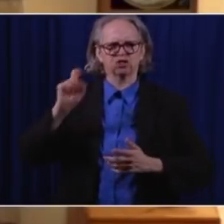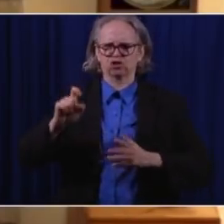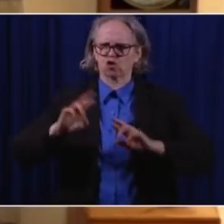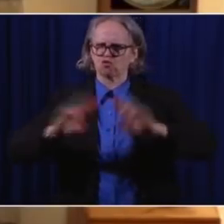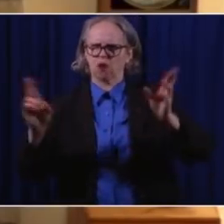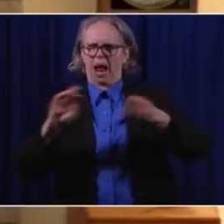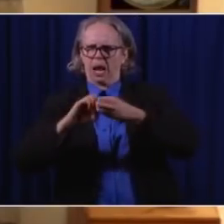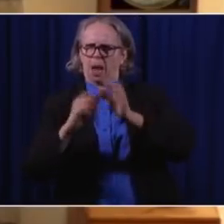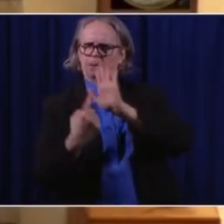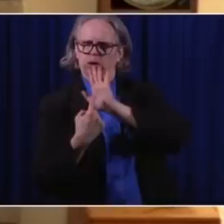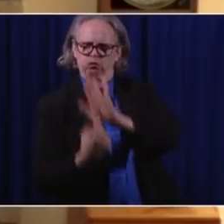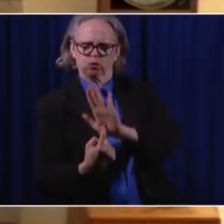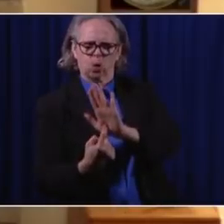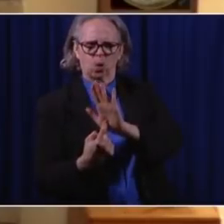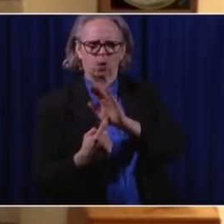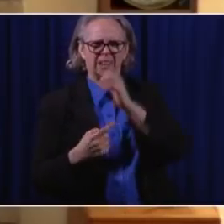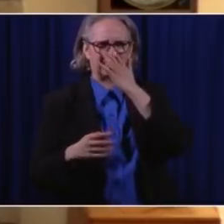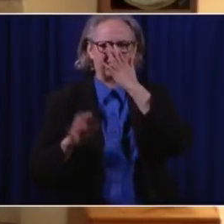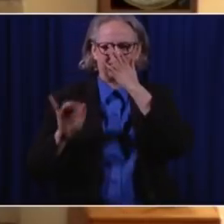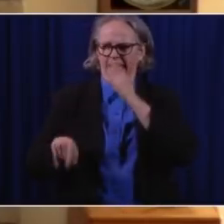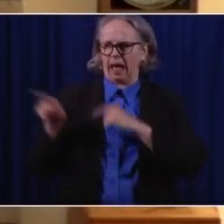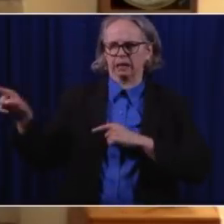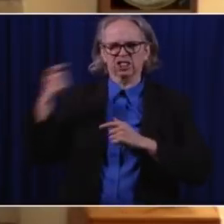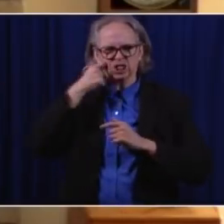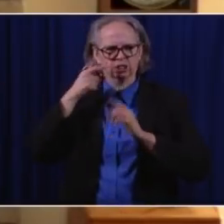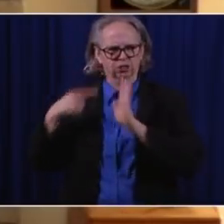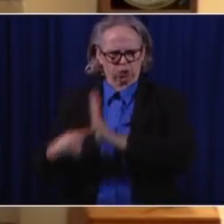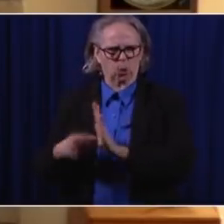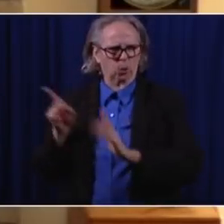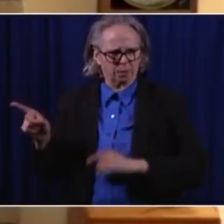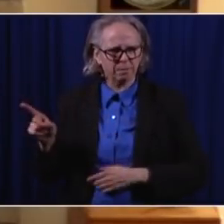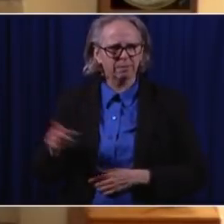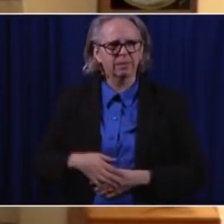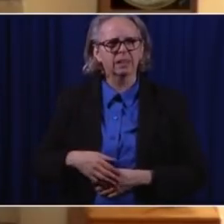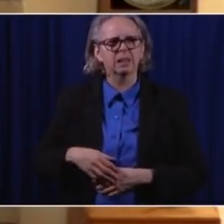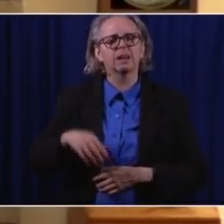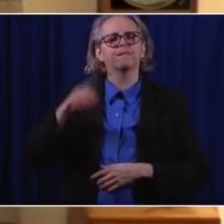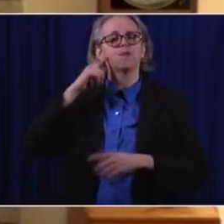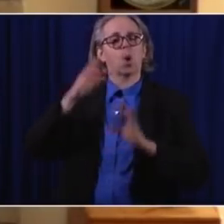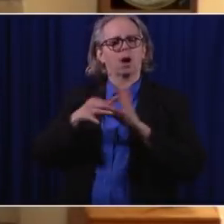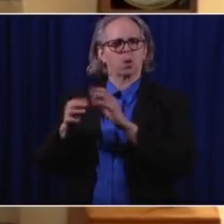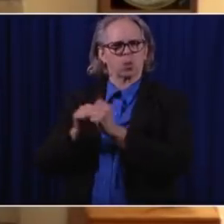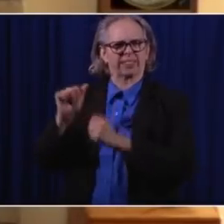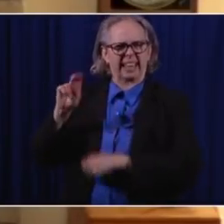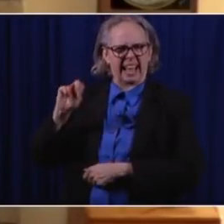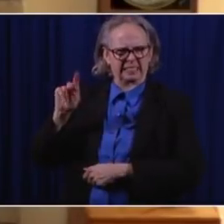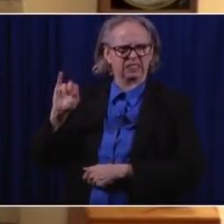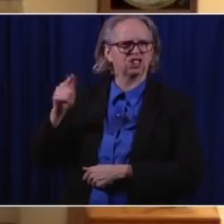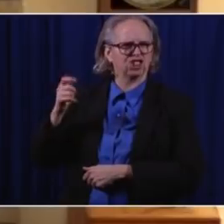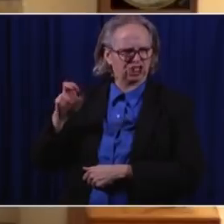here. So what it shows is that the number we're reporting, which is already a very, very high number,